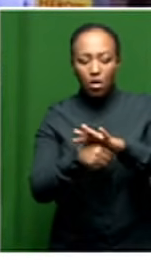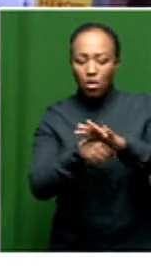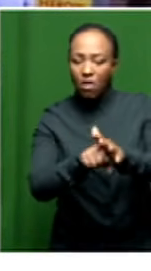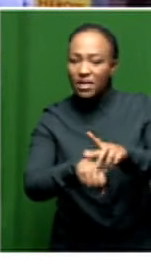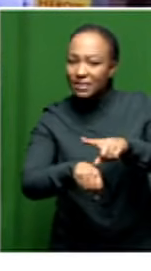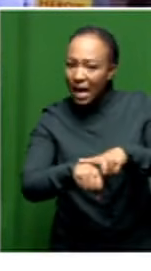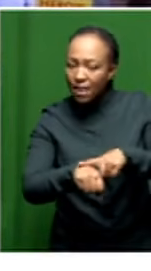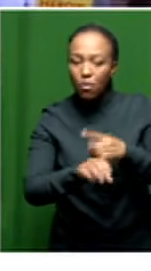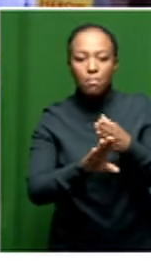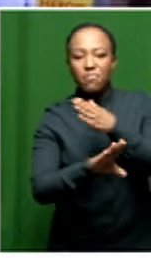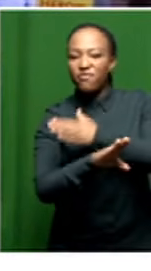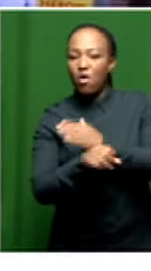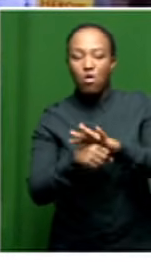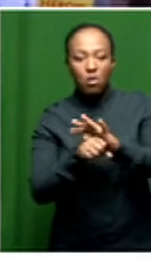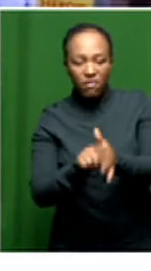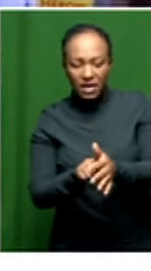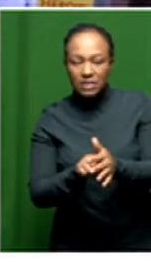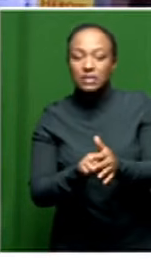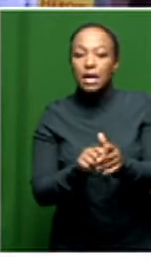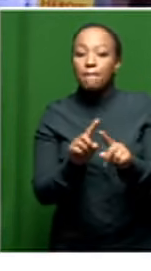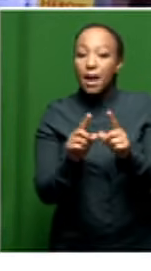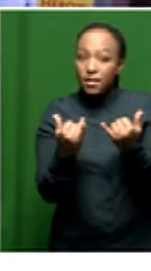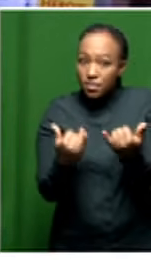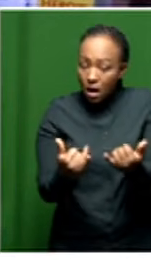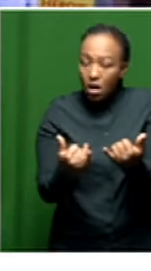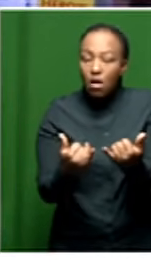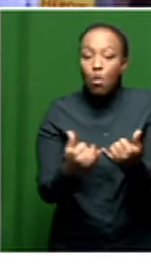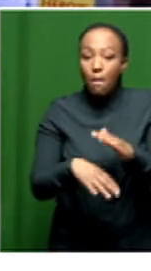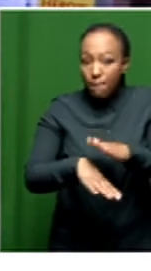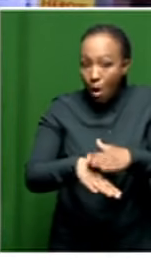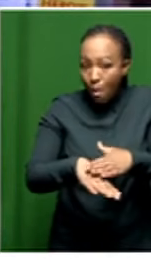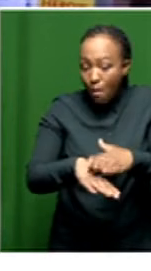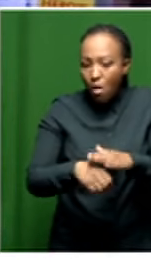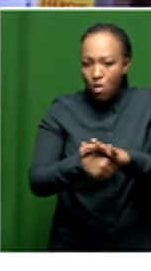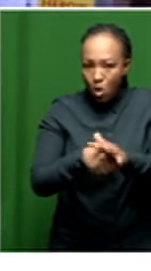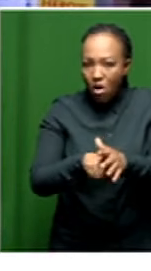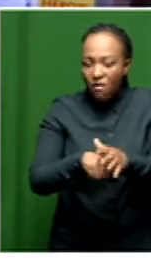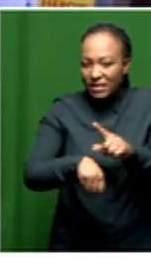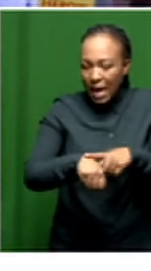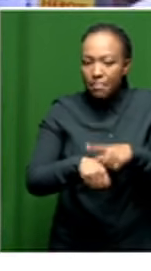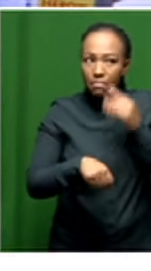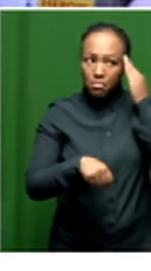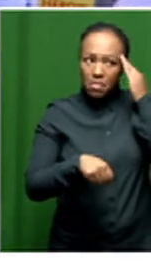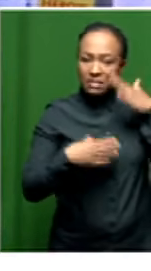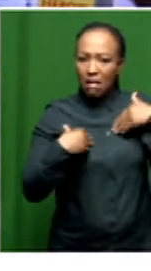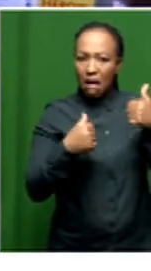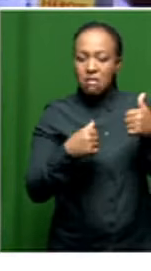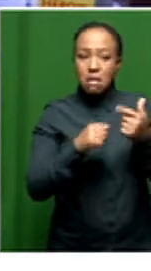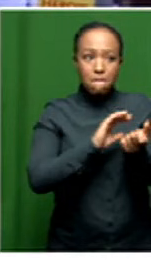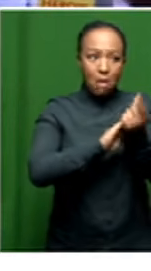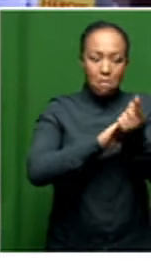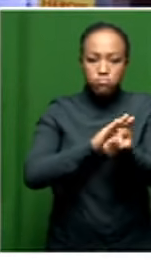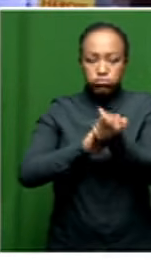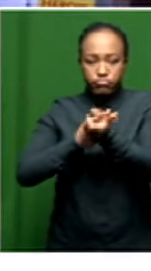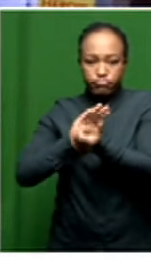But now with COVID, a lot of these cases or these situations have come to the fore, affecting not only those who have been affected